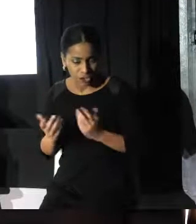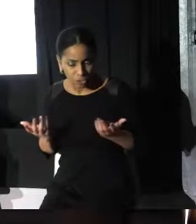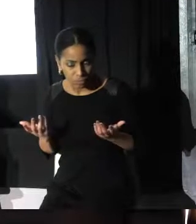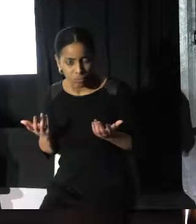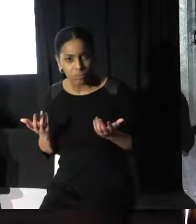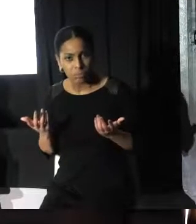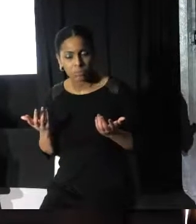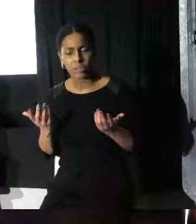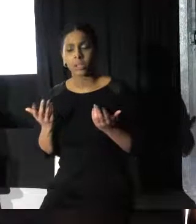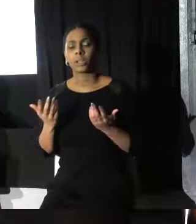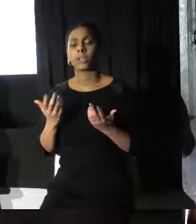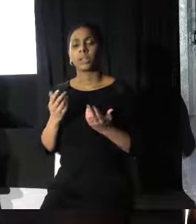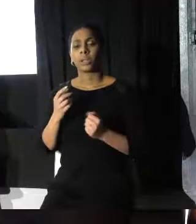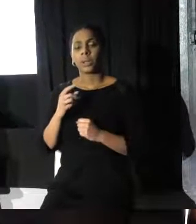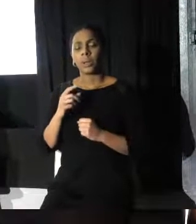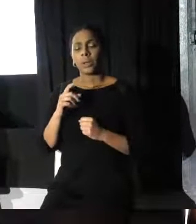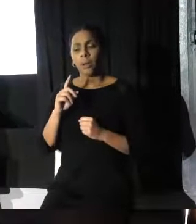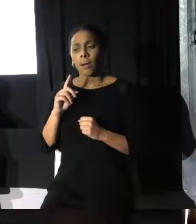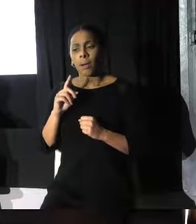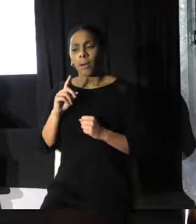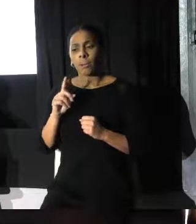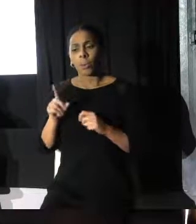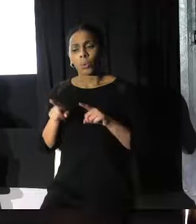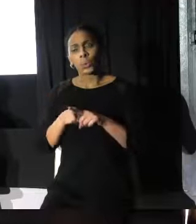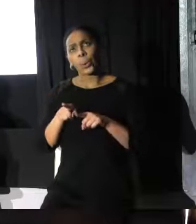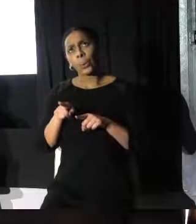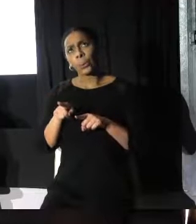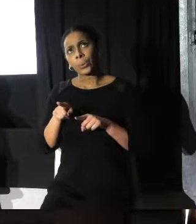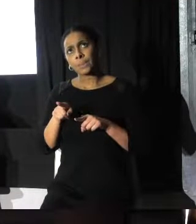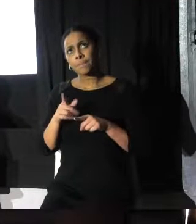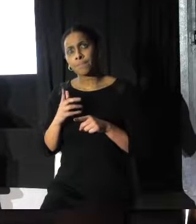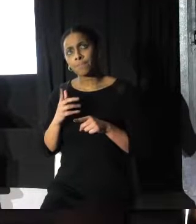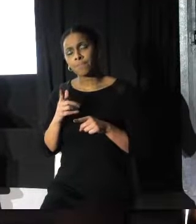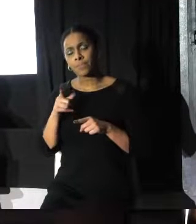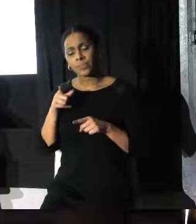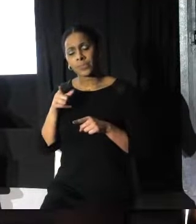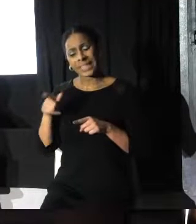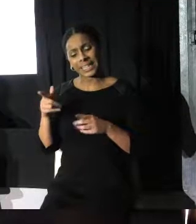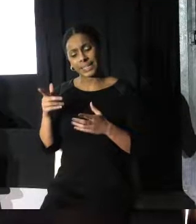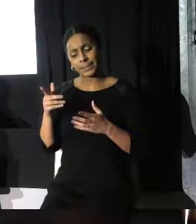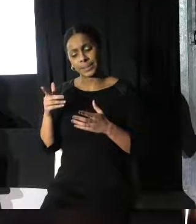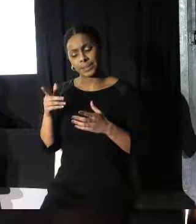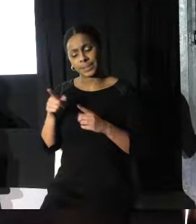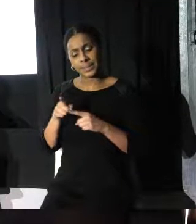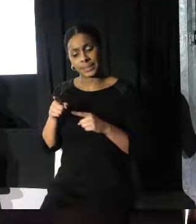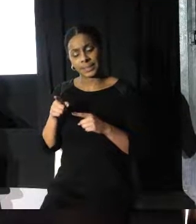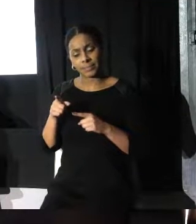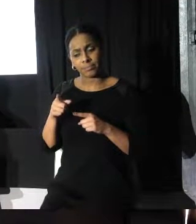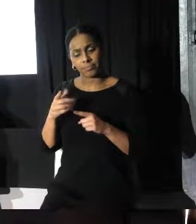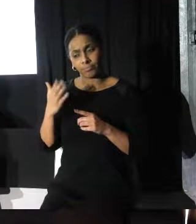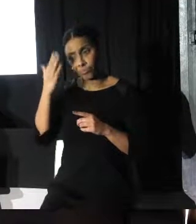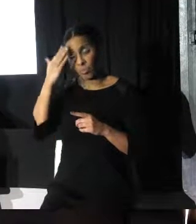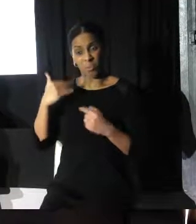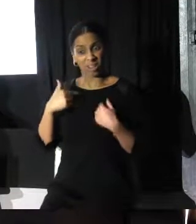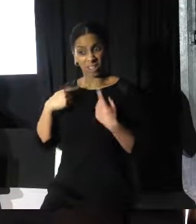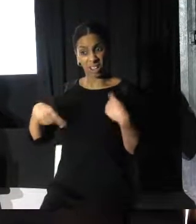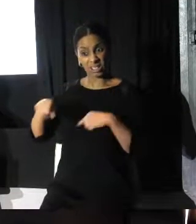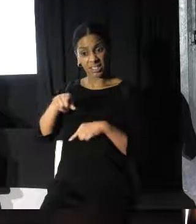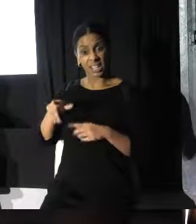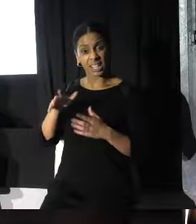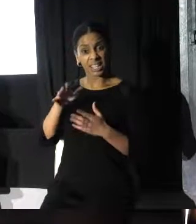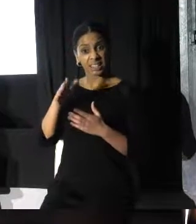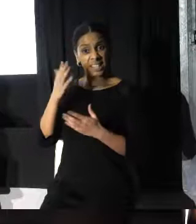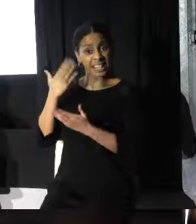But it's also, I think, reminds us that history has so often been written as